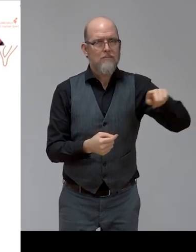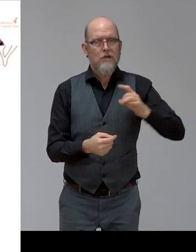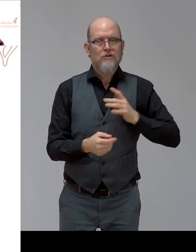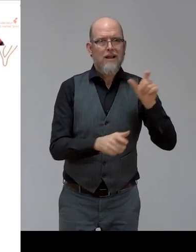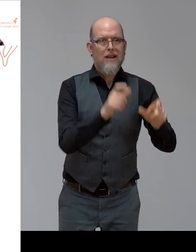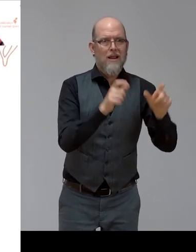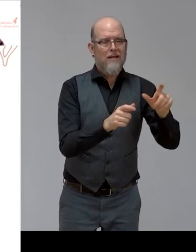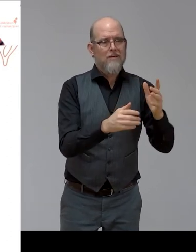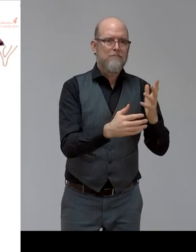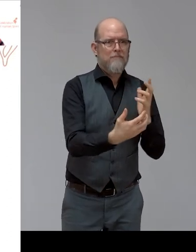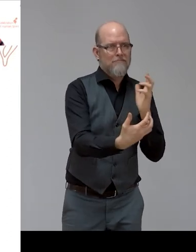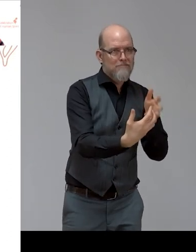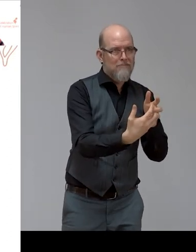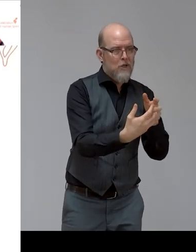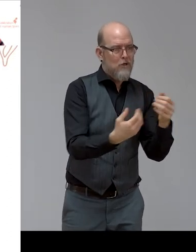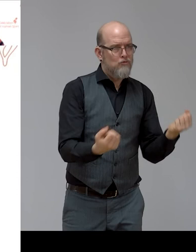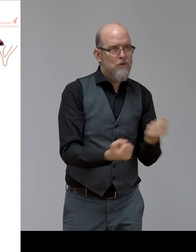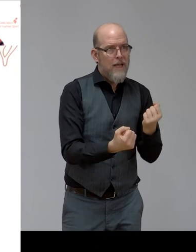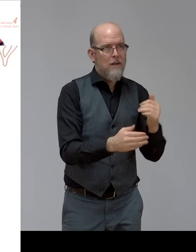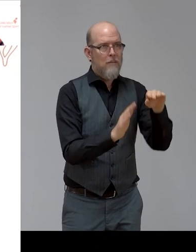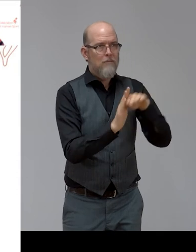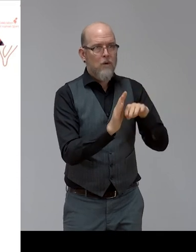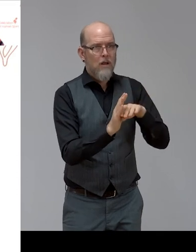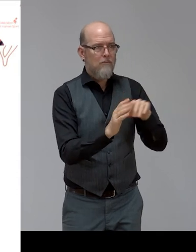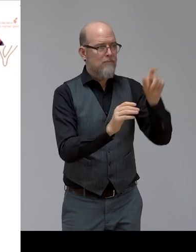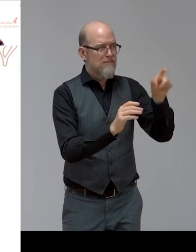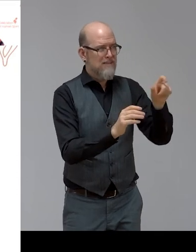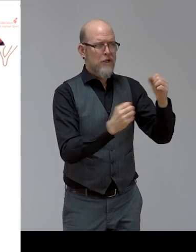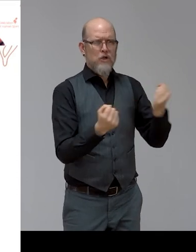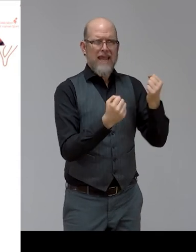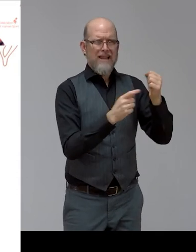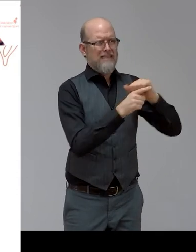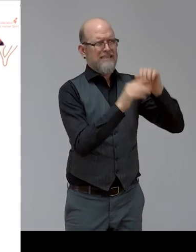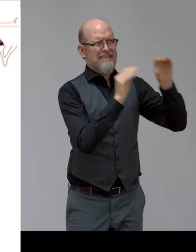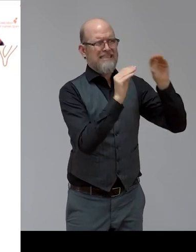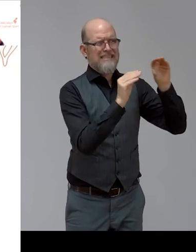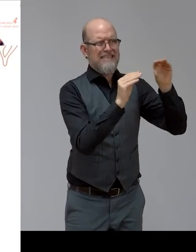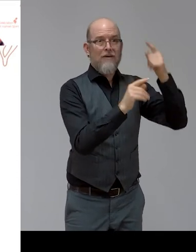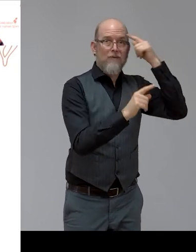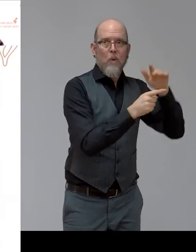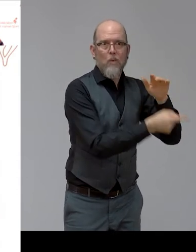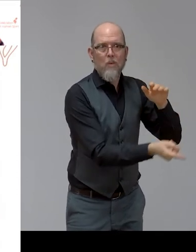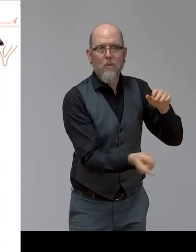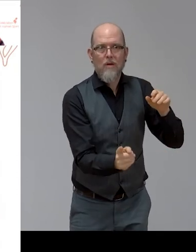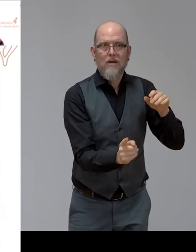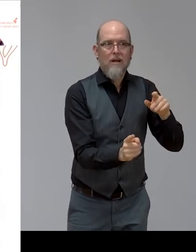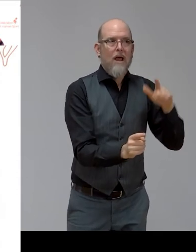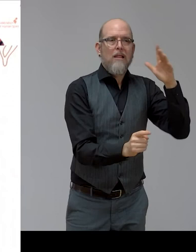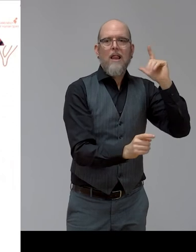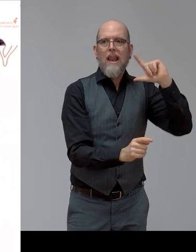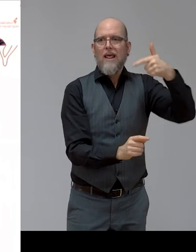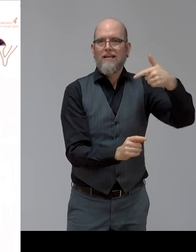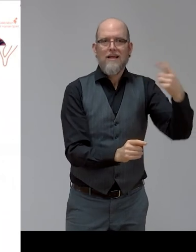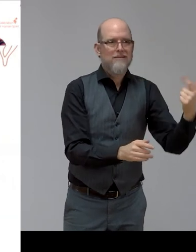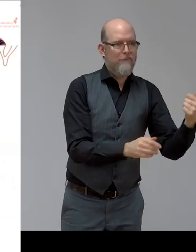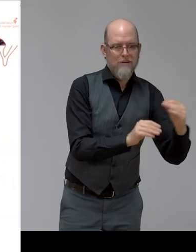and train the trainers of Chilean organizations, to do the project management, monitoring and evaluation